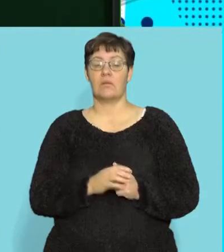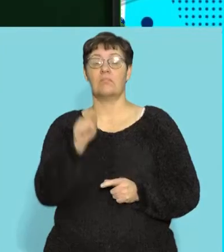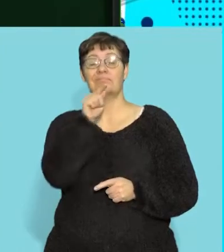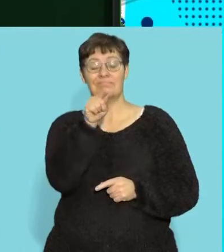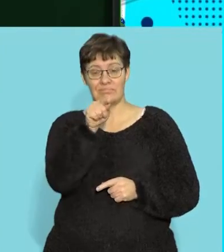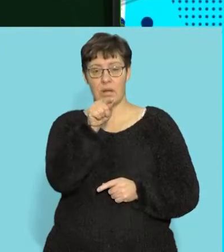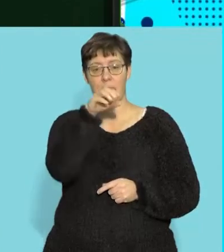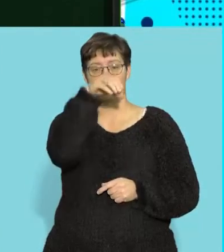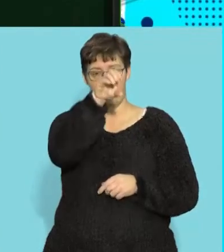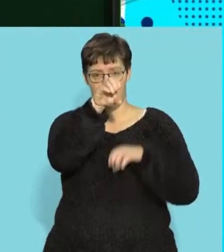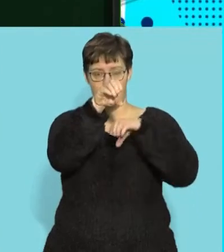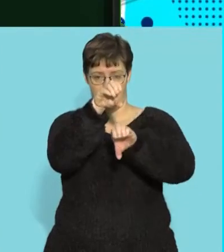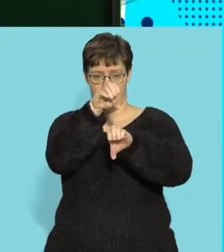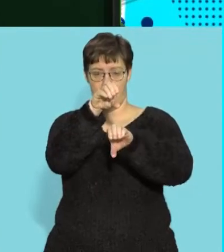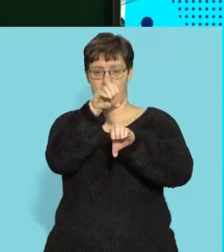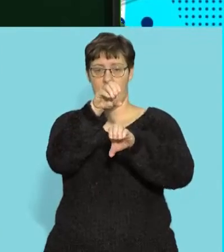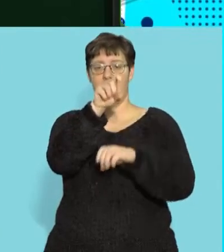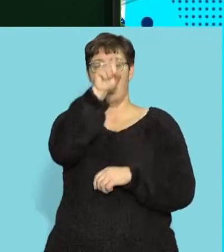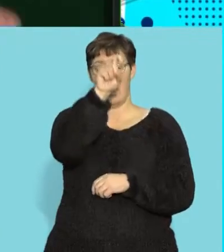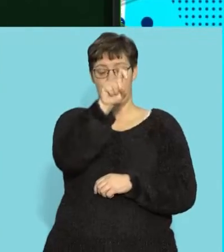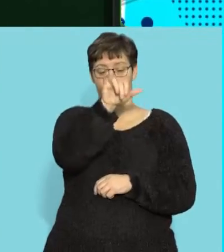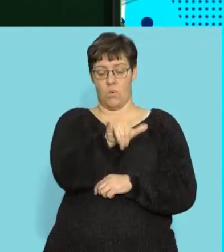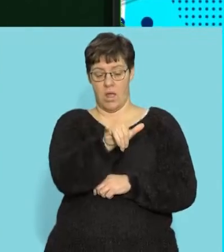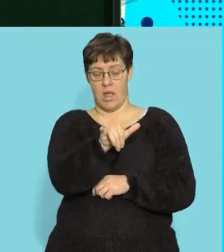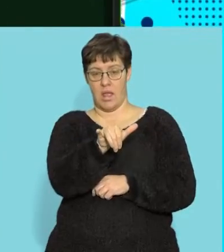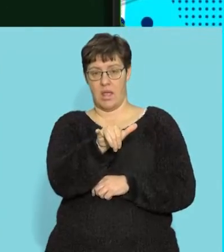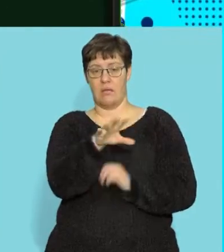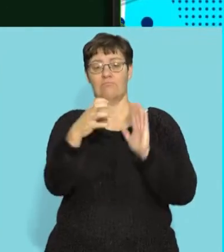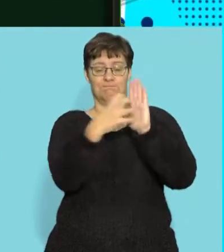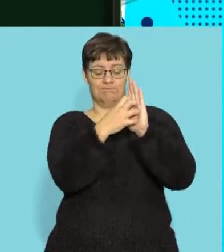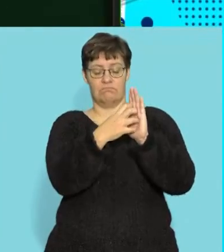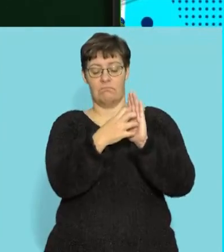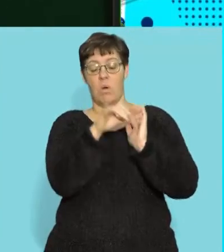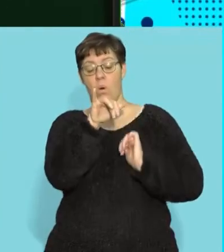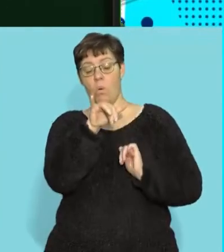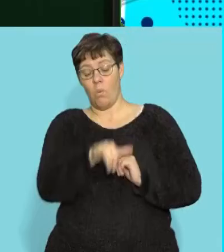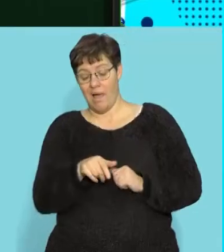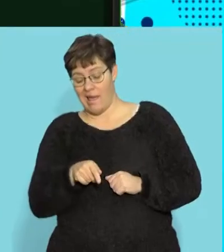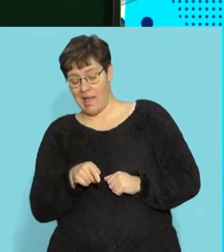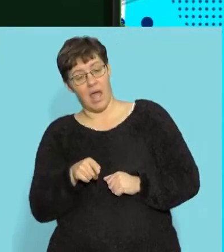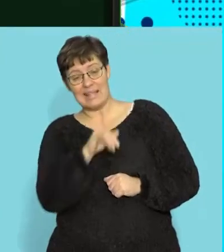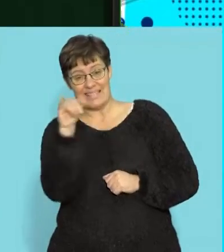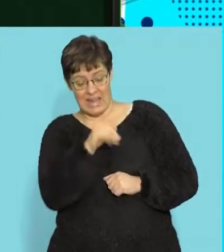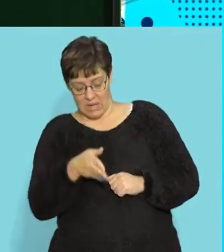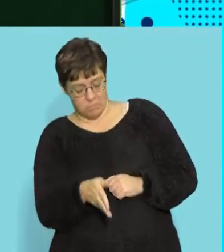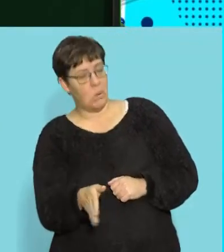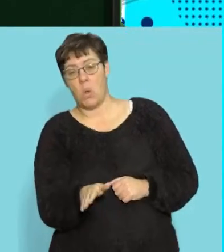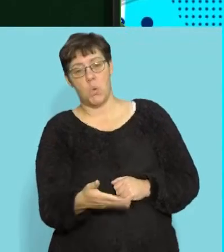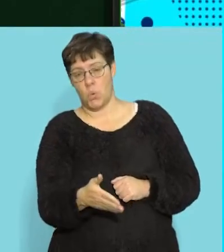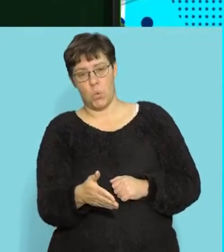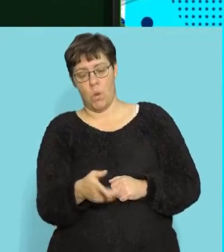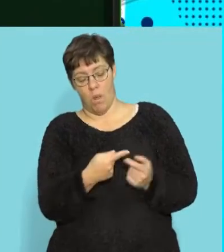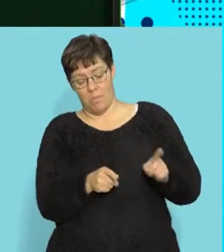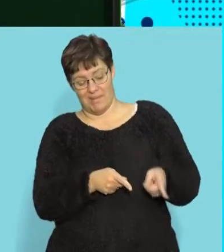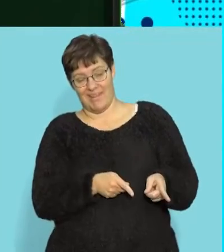are in the circuit is actually X and Y. Z is out of the circuit. Why? Because the switch that connects Z to the entire